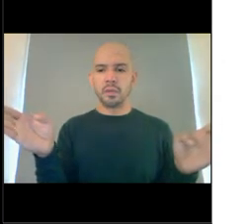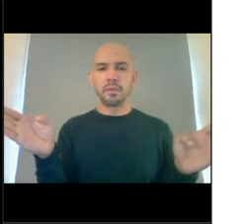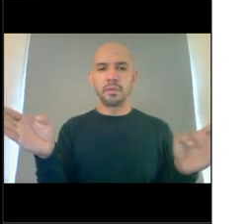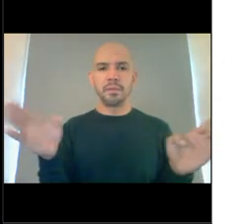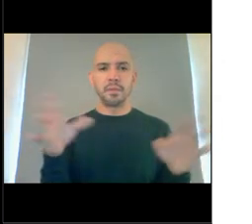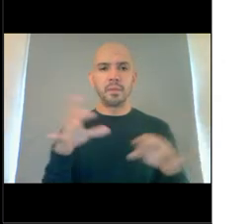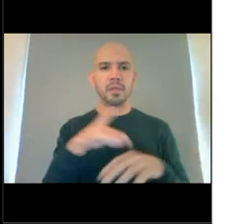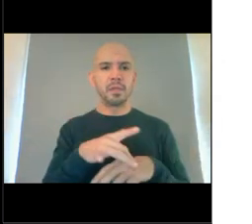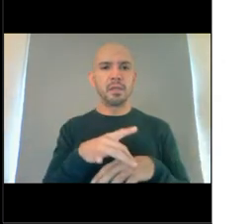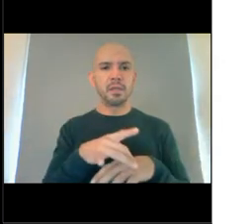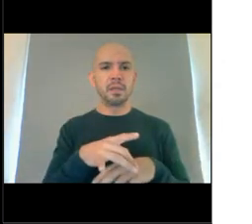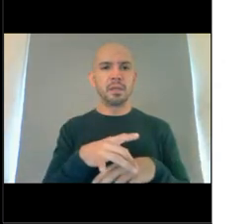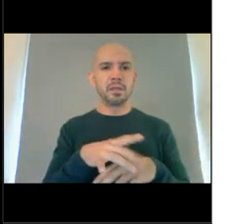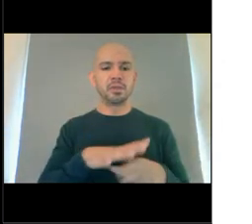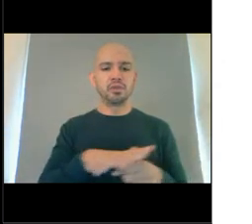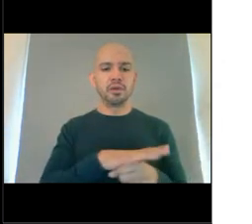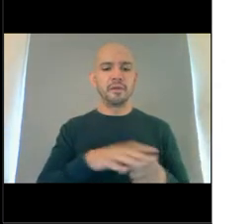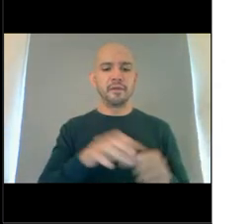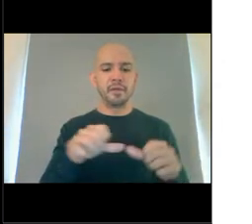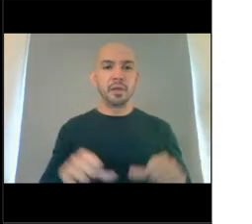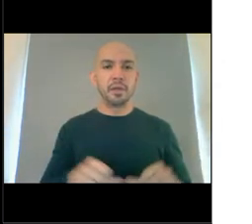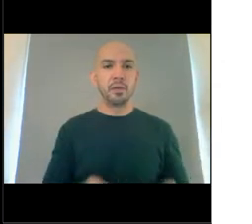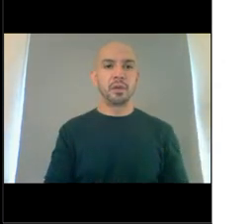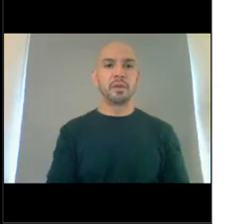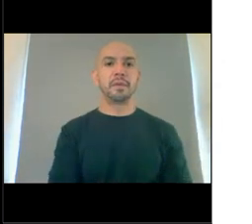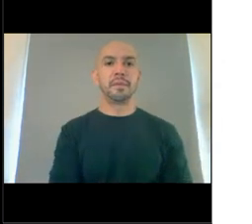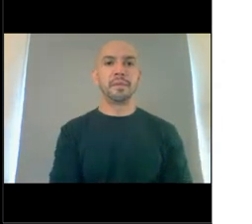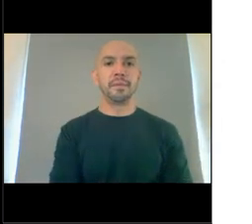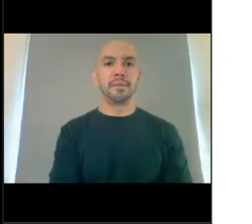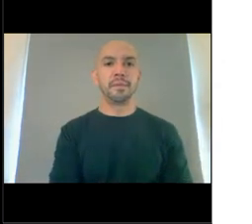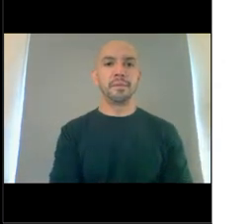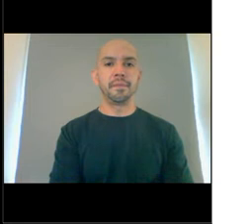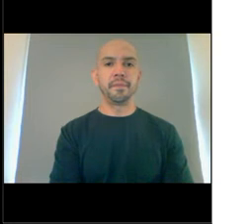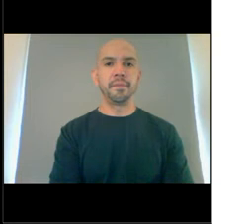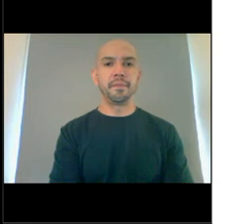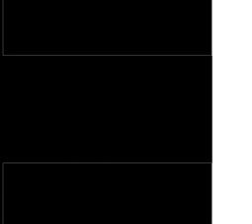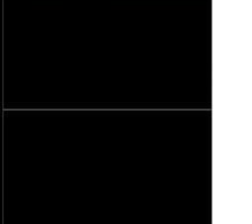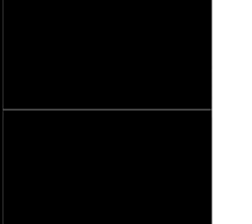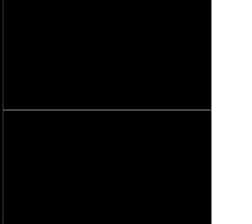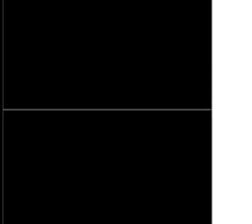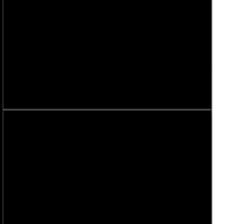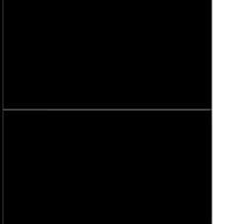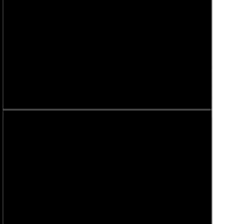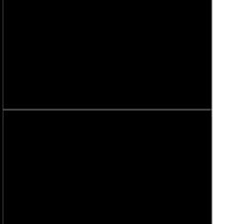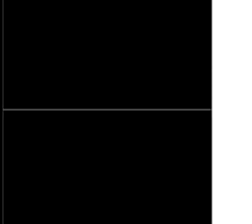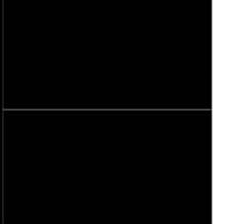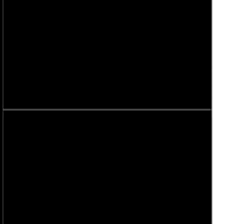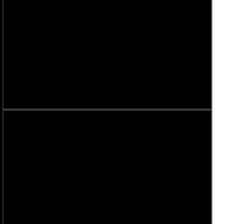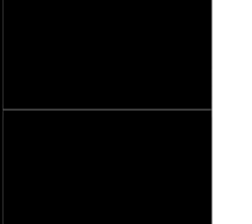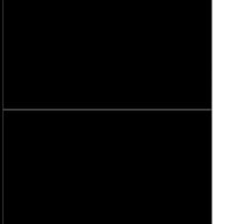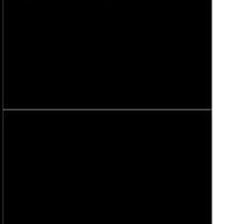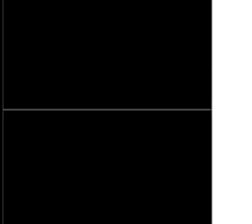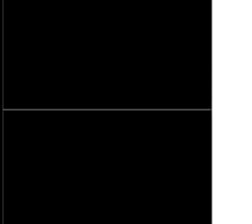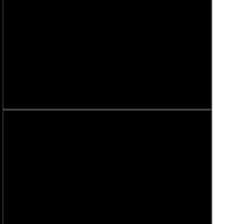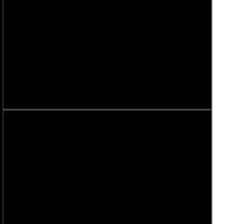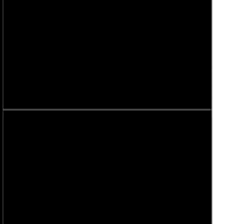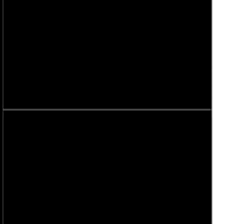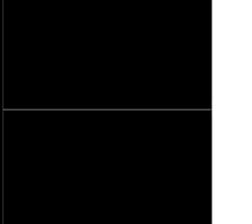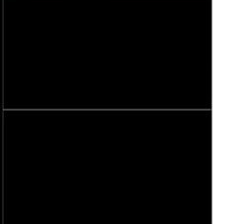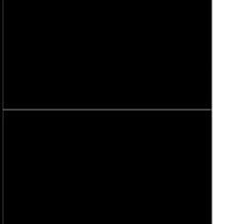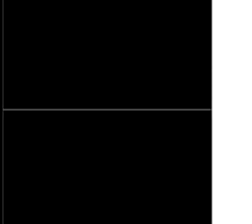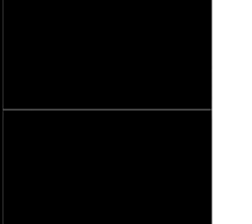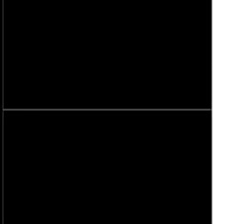downtown and um it's south of downtown and to the west um we also have the further extension of the east valley